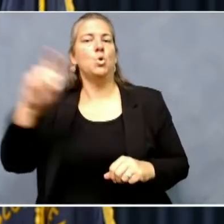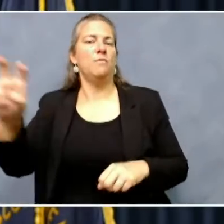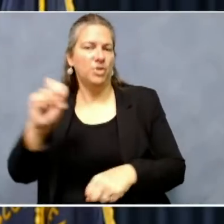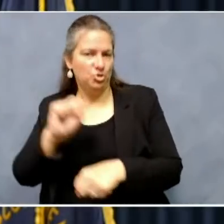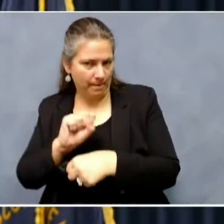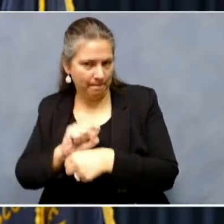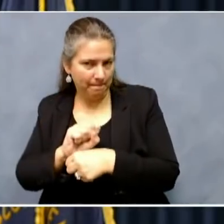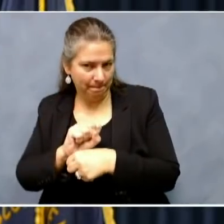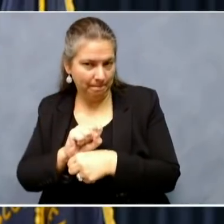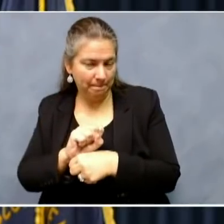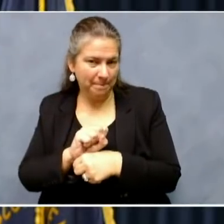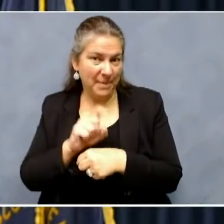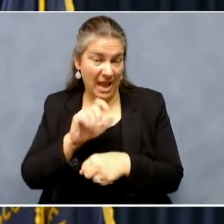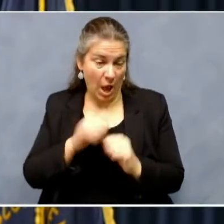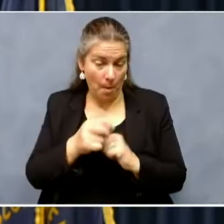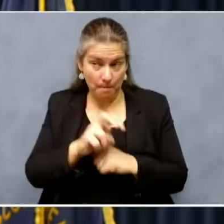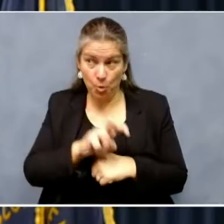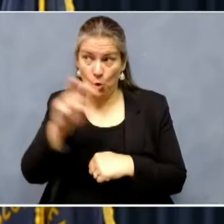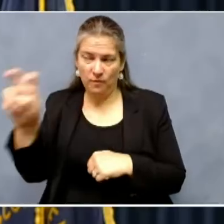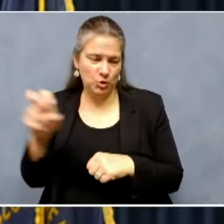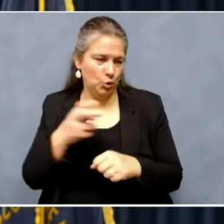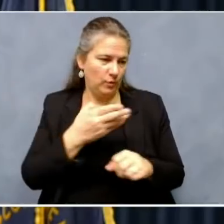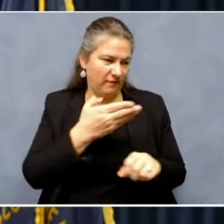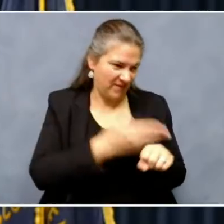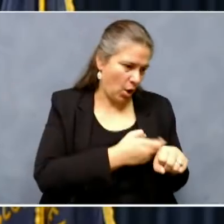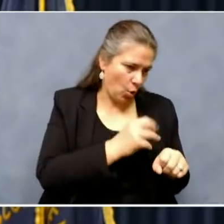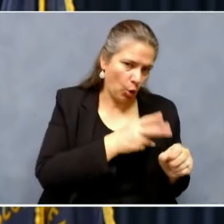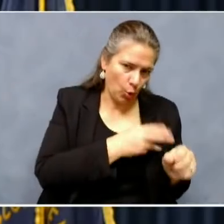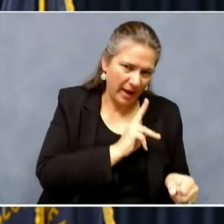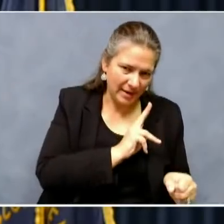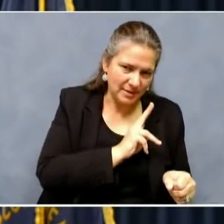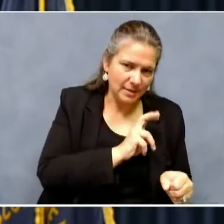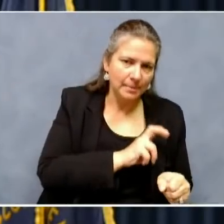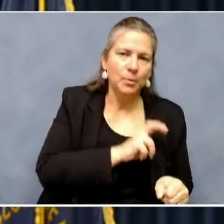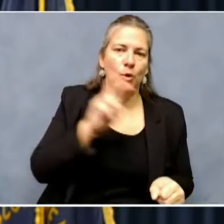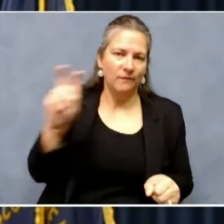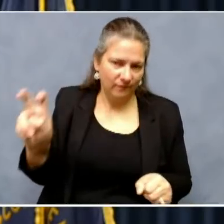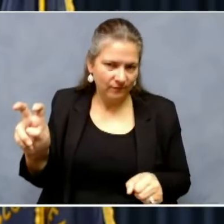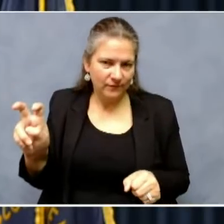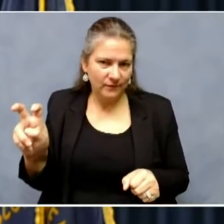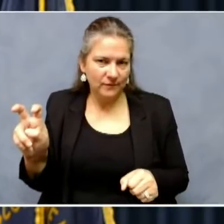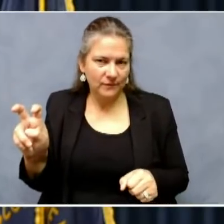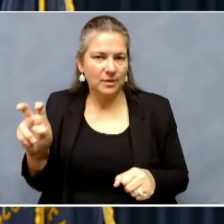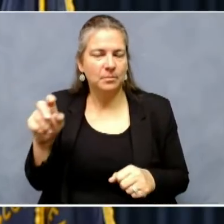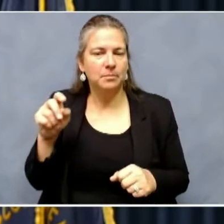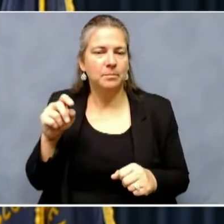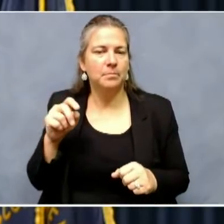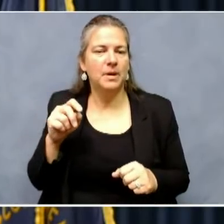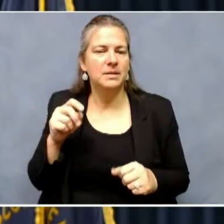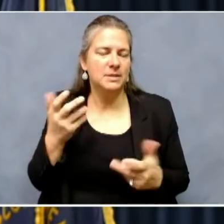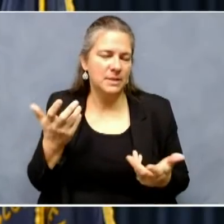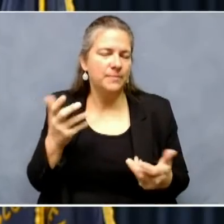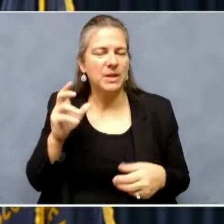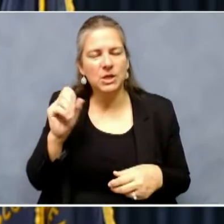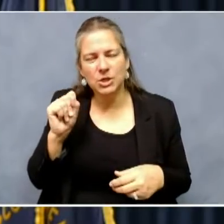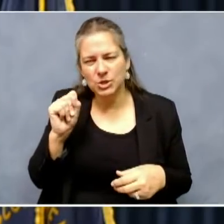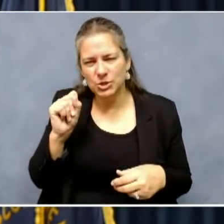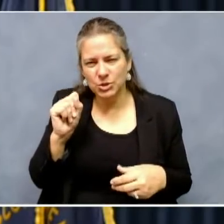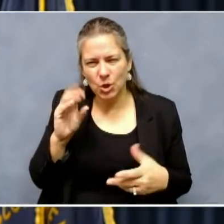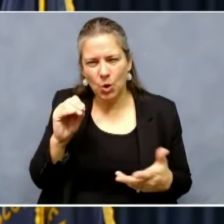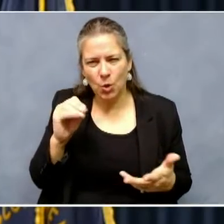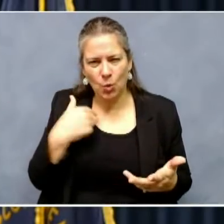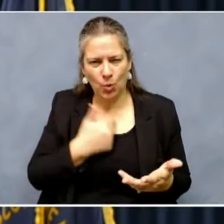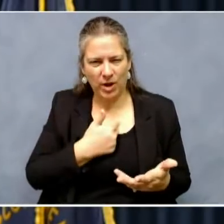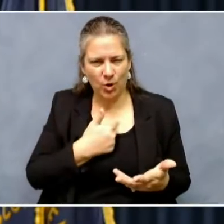quitting or getting fired. But in this instance, the voluntary move. So again, we're going through